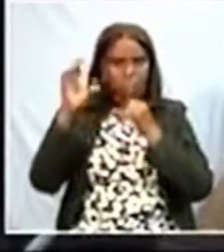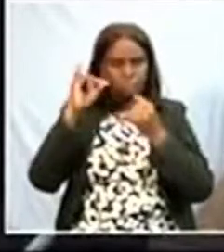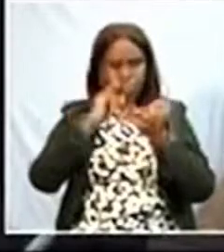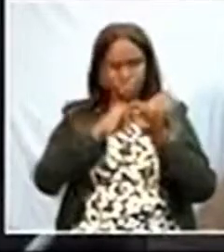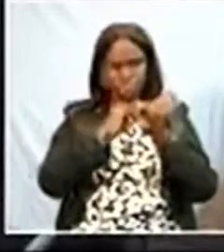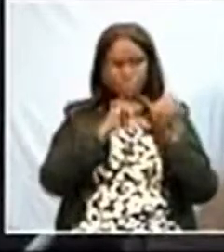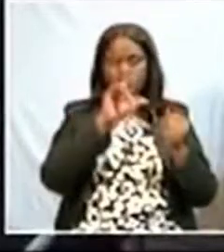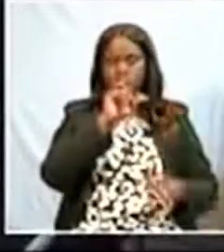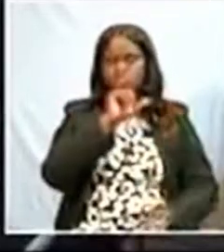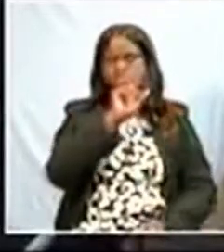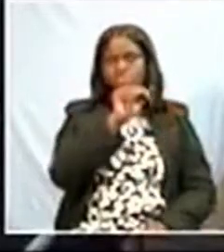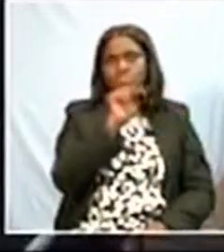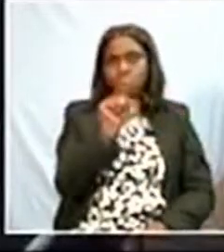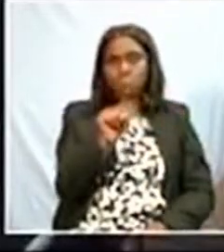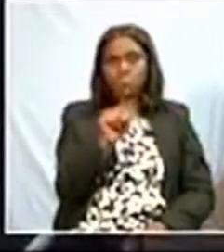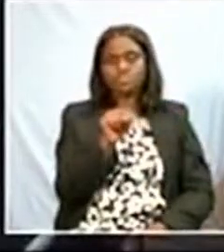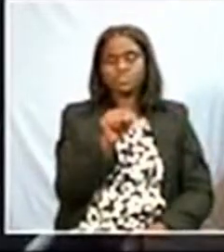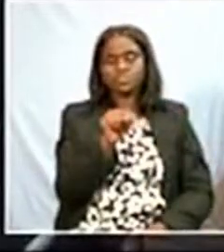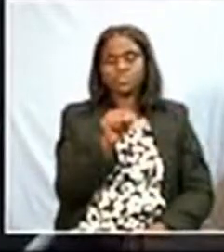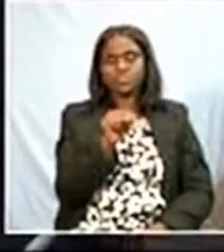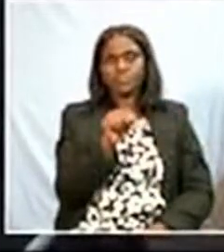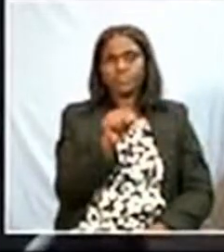September 2022.